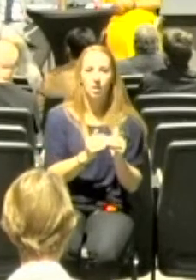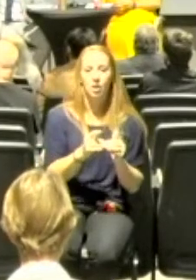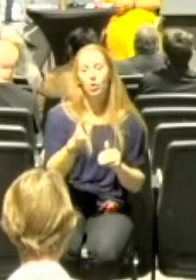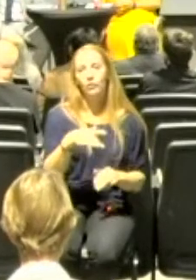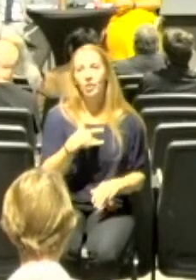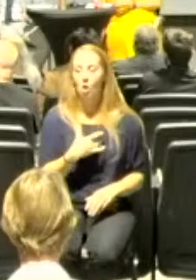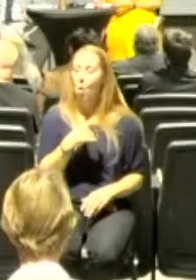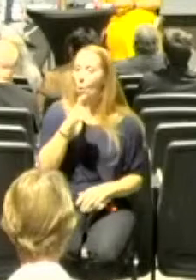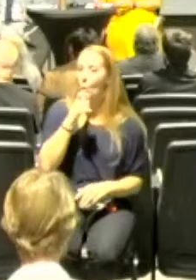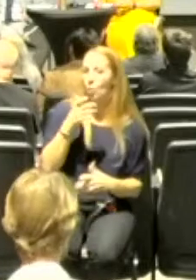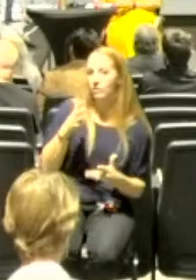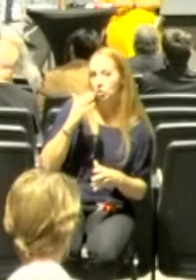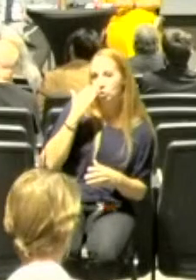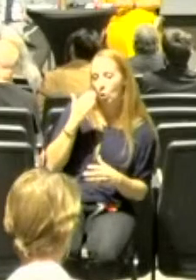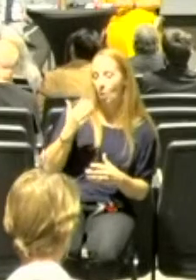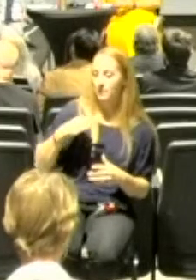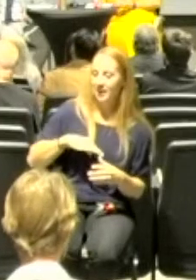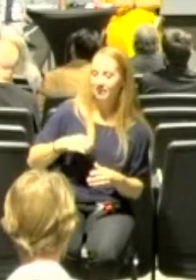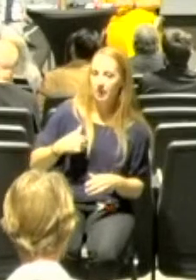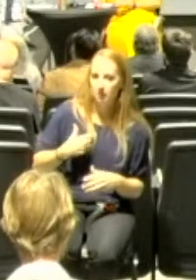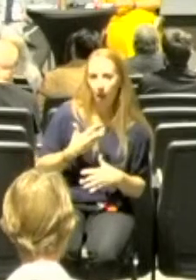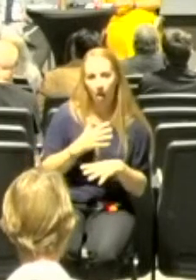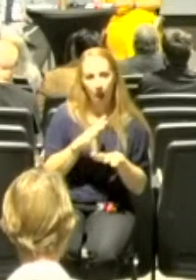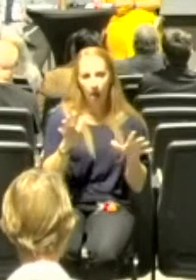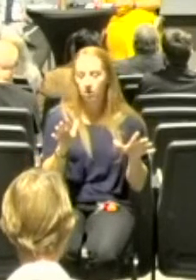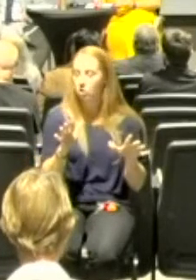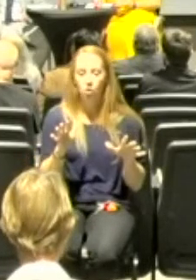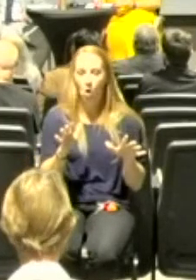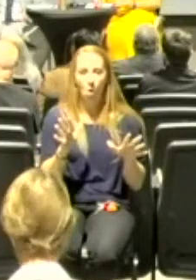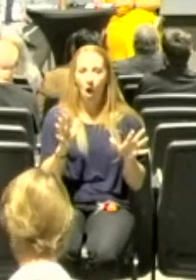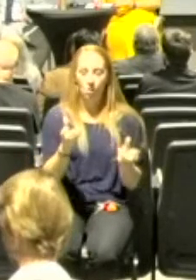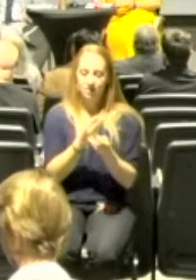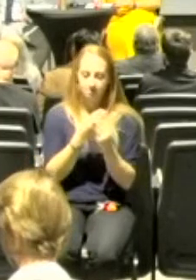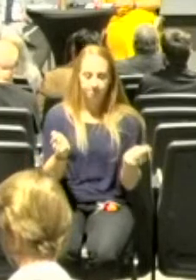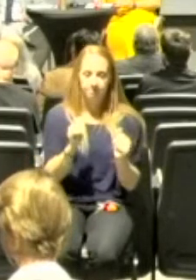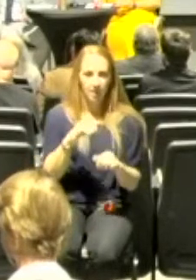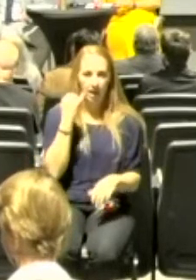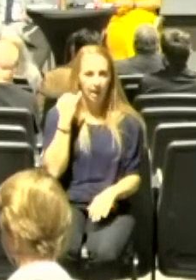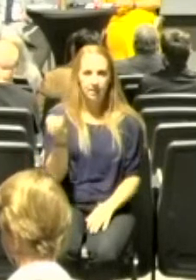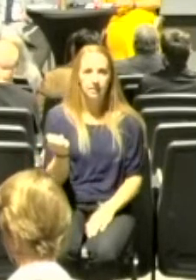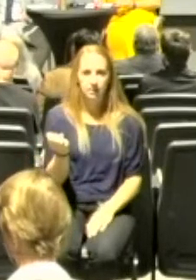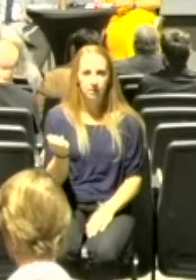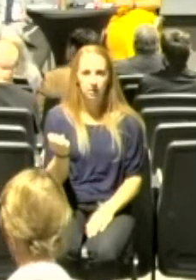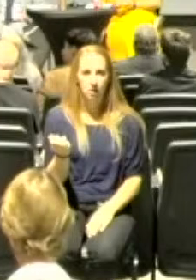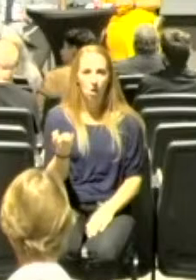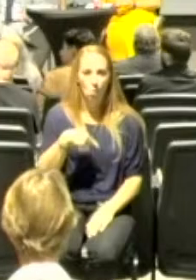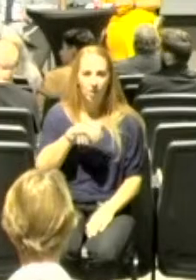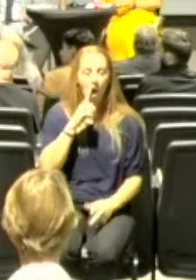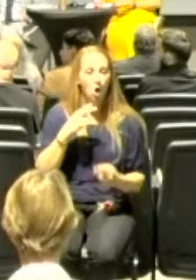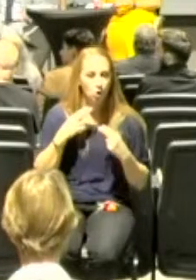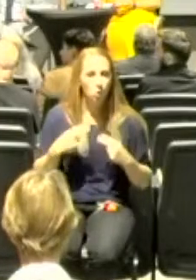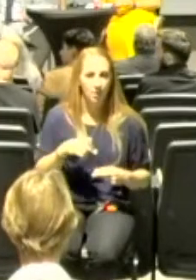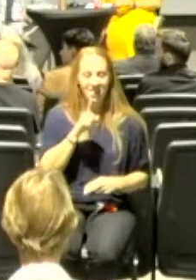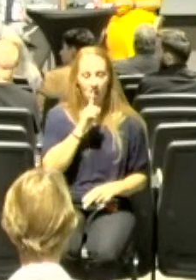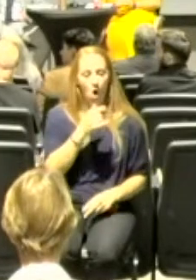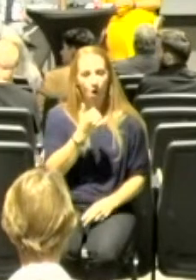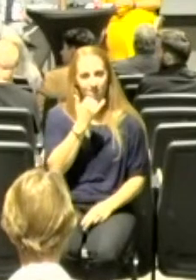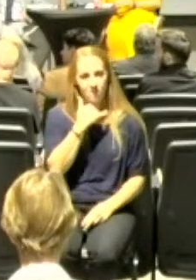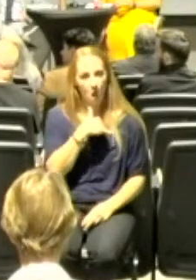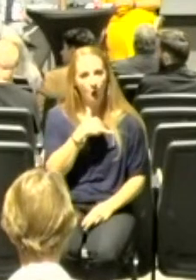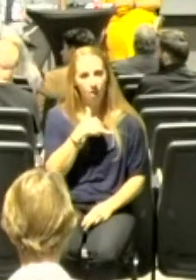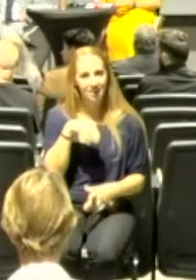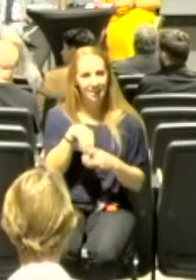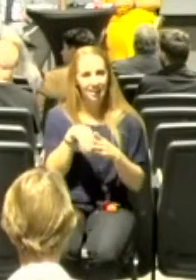with, helps benefit you. We want to ameliorate those ideas. We're humans, and there are flaws all the time that exist